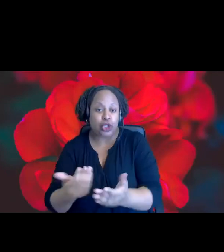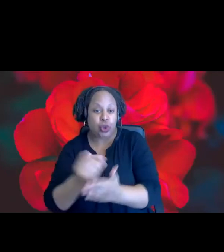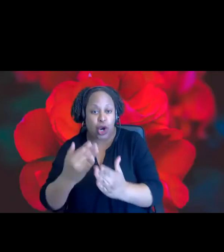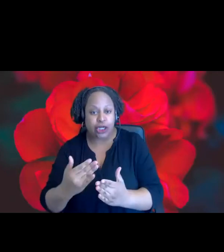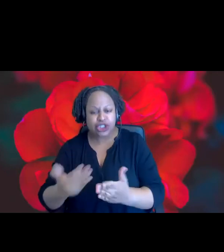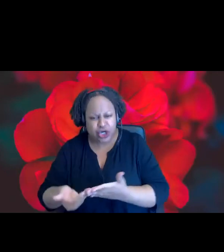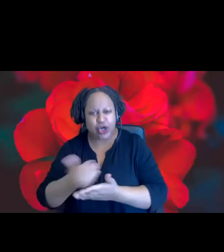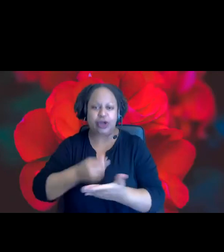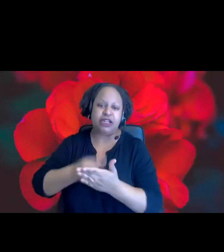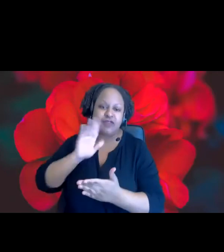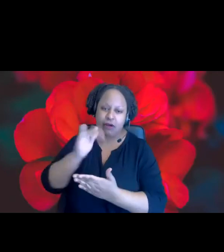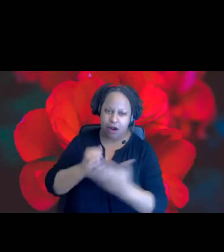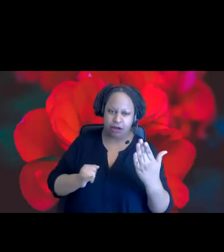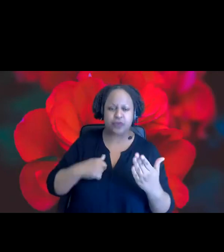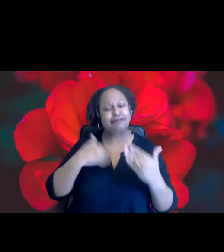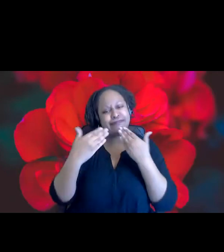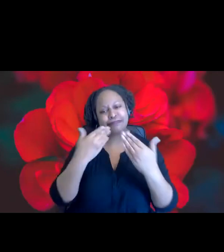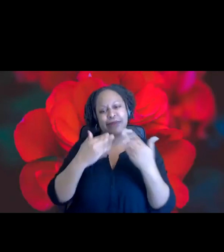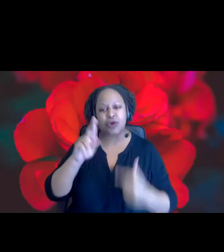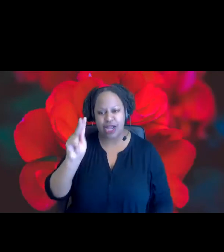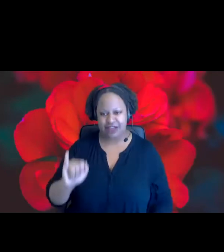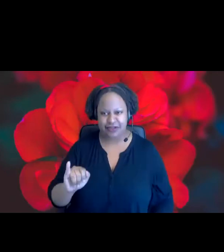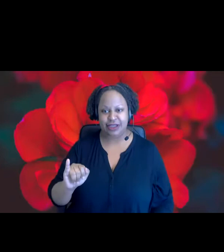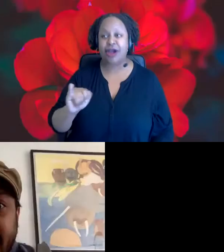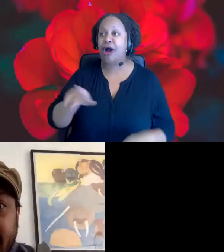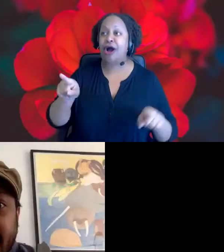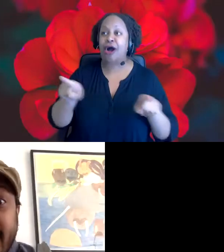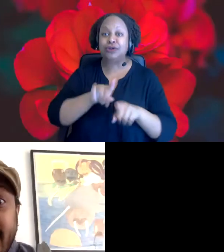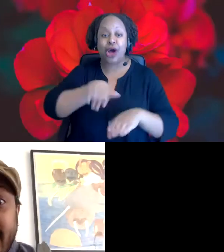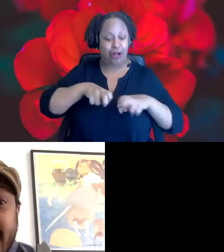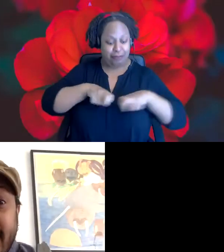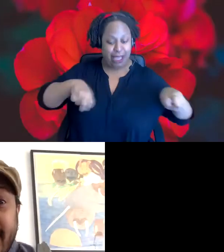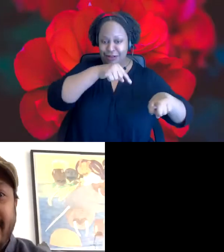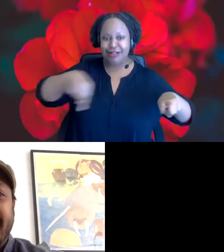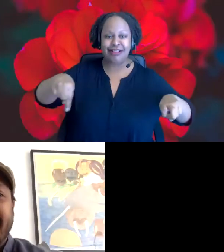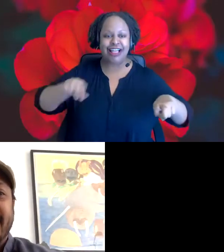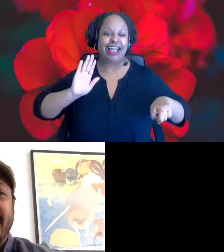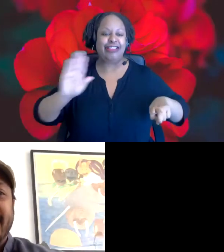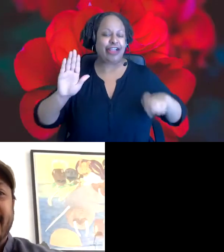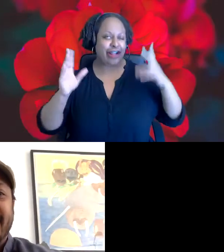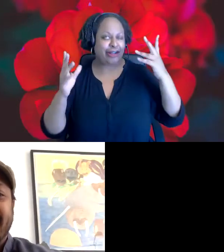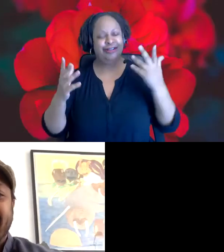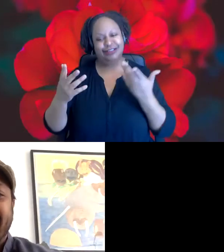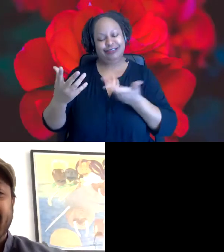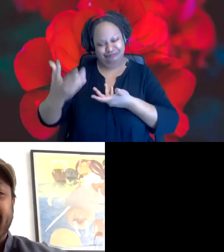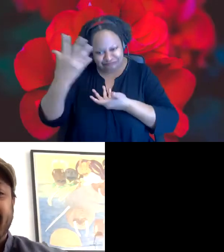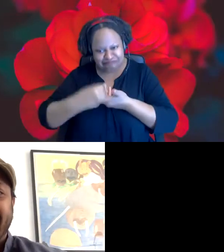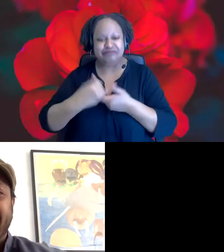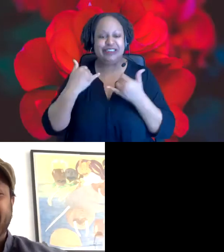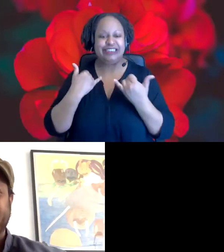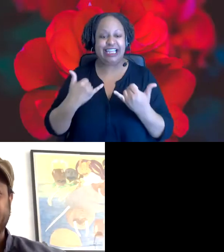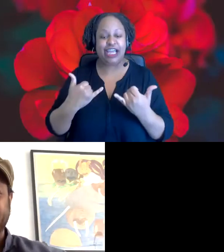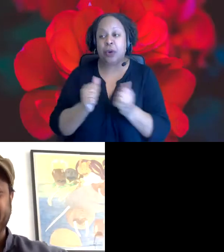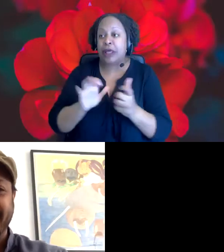So we're so grateful to you, Ravi, and to also all of our panelists for their insights today. So Ravi, without further